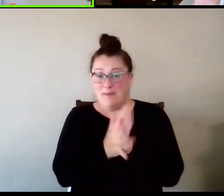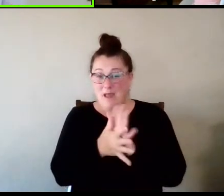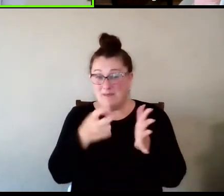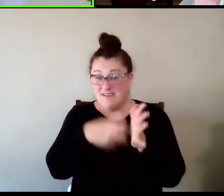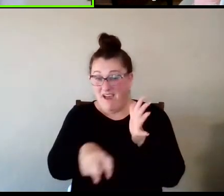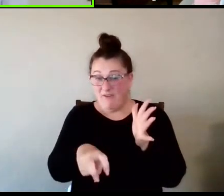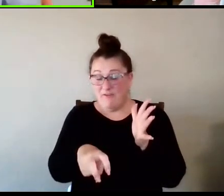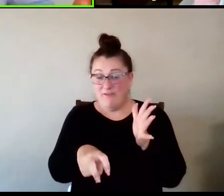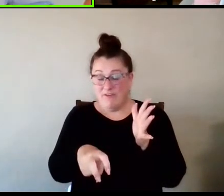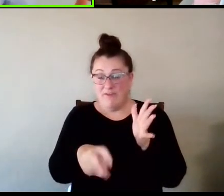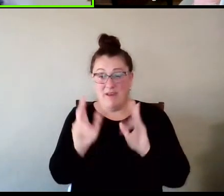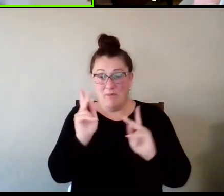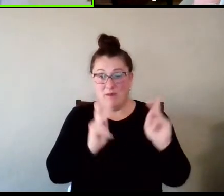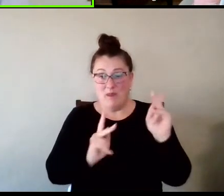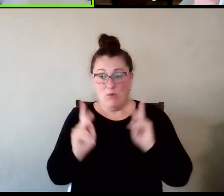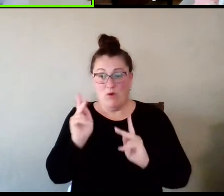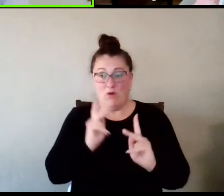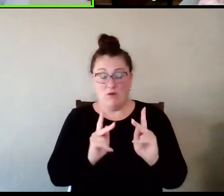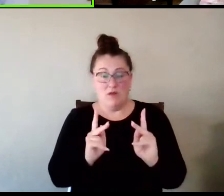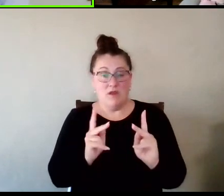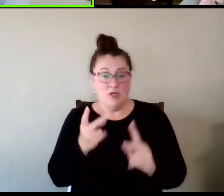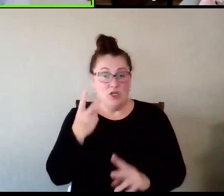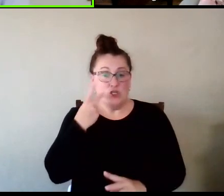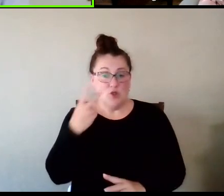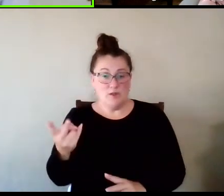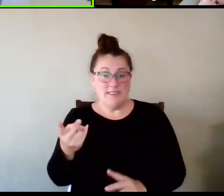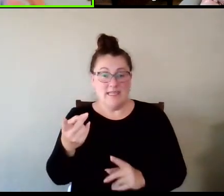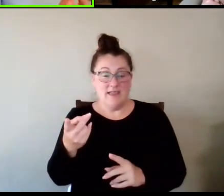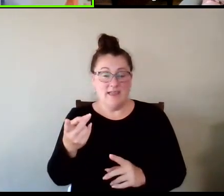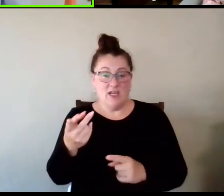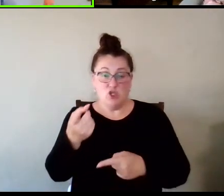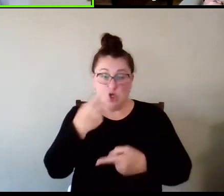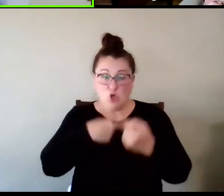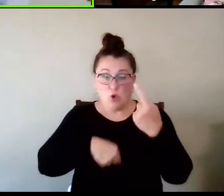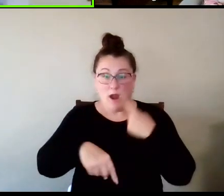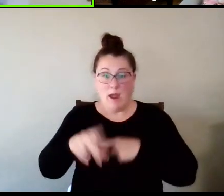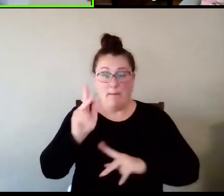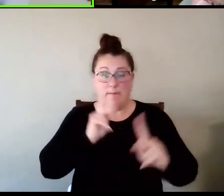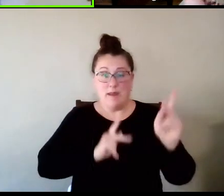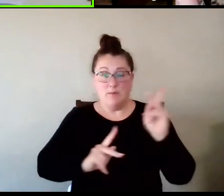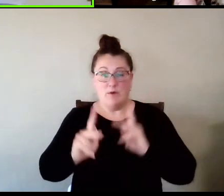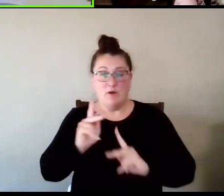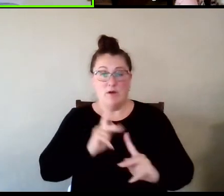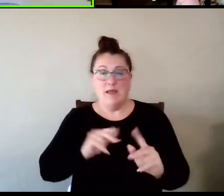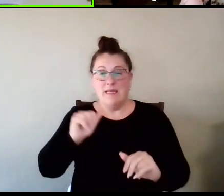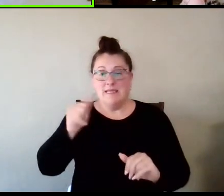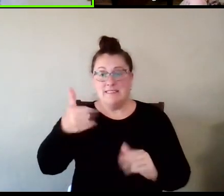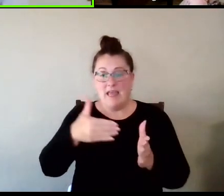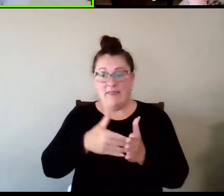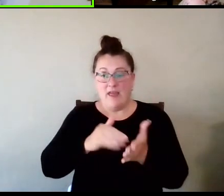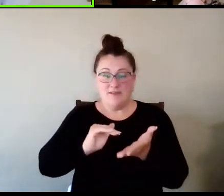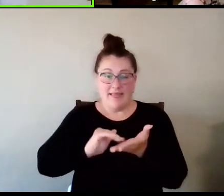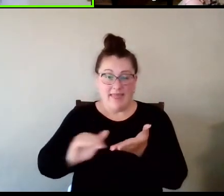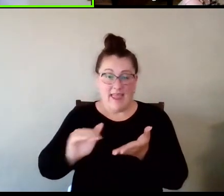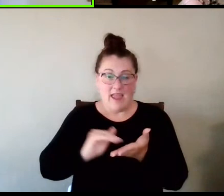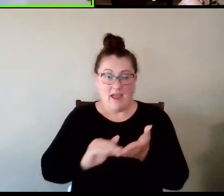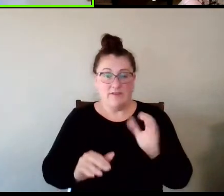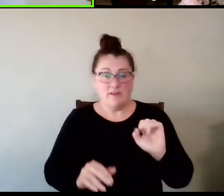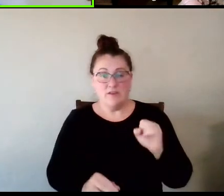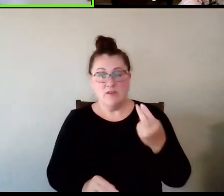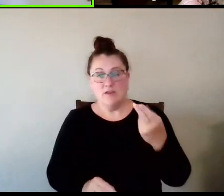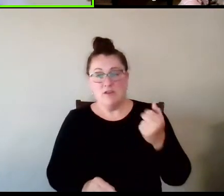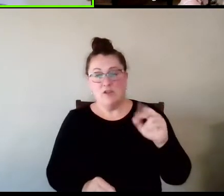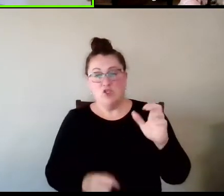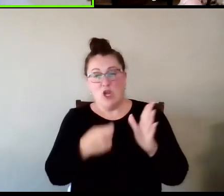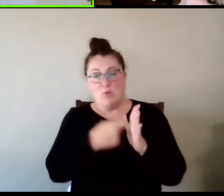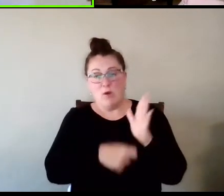know, people, you know, you've seen these turnarounds where people announce 10,000 layoffs and the share price goes up. And when I started